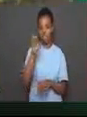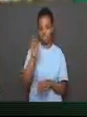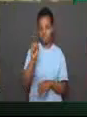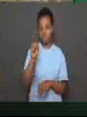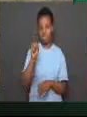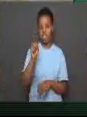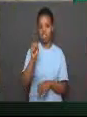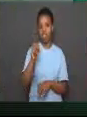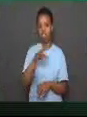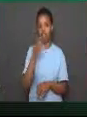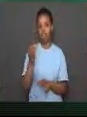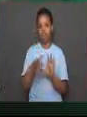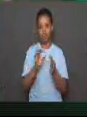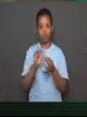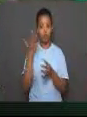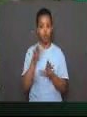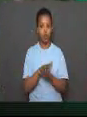starfish.